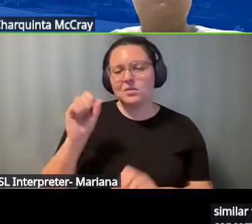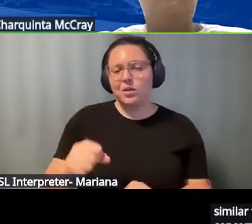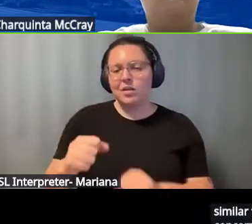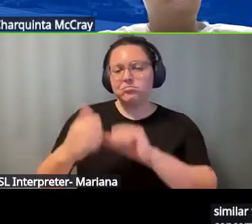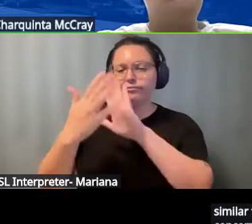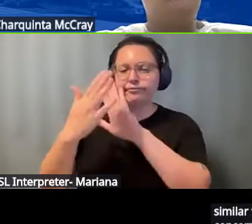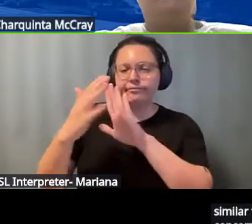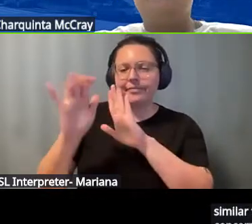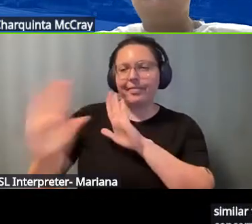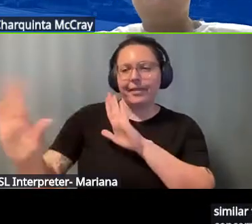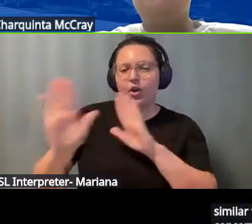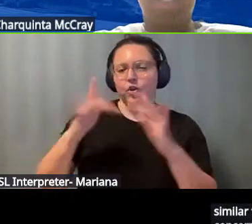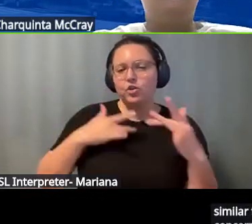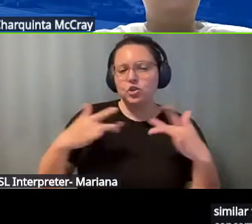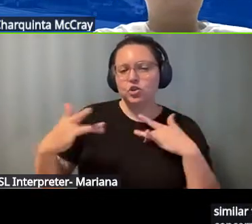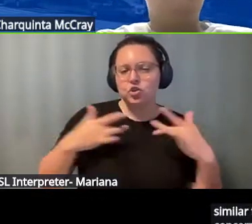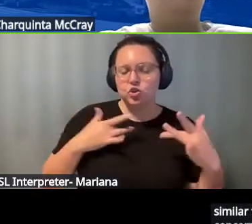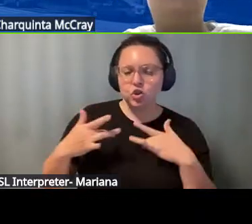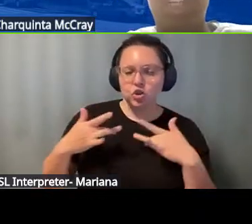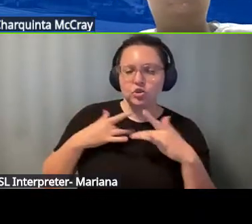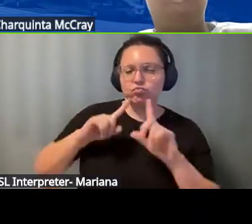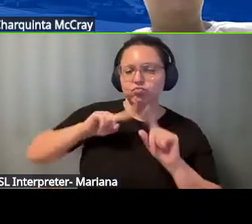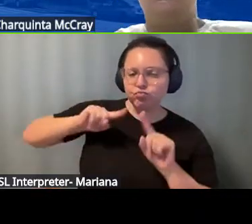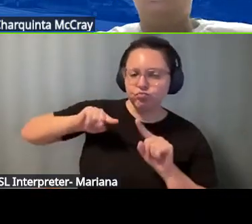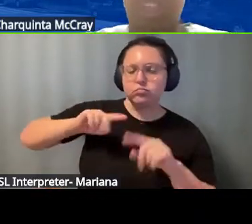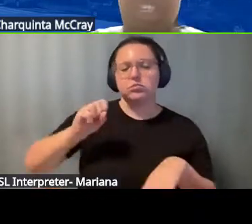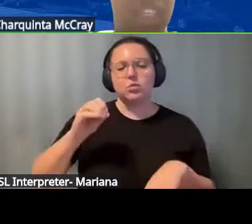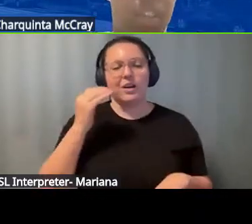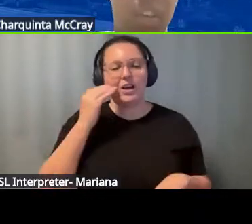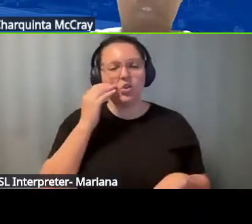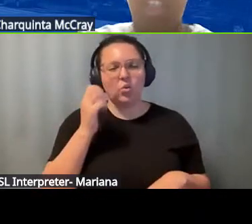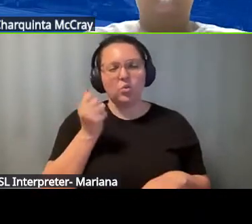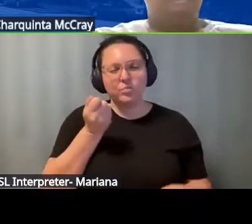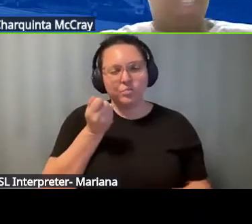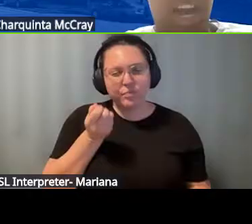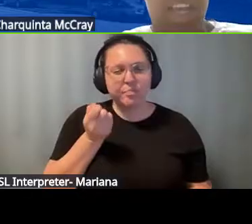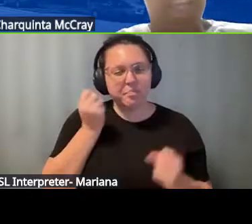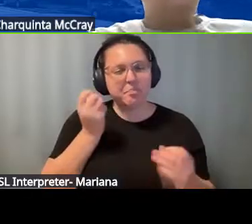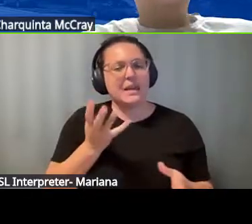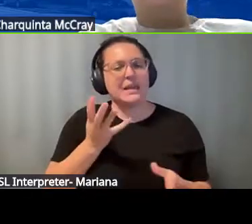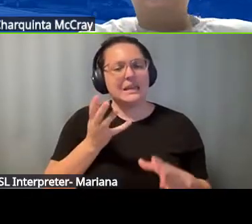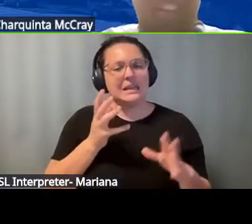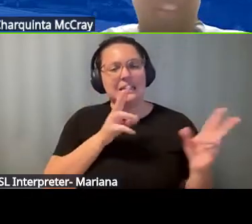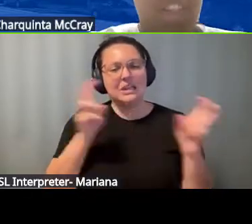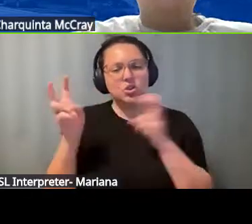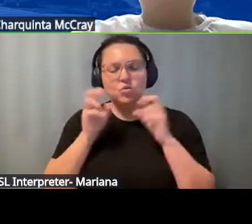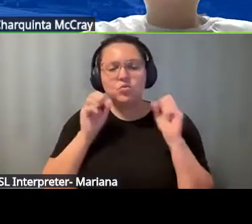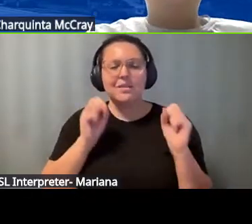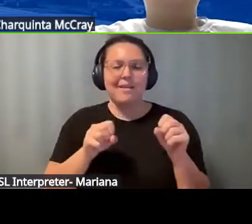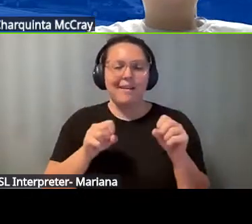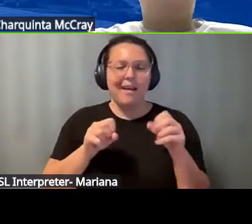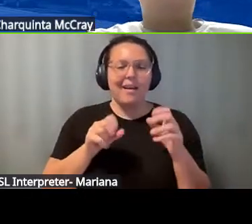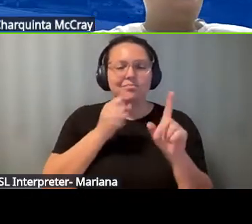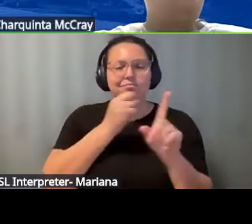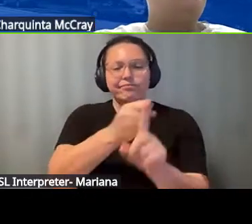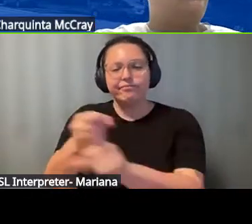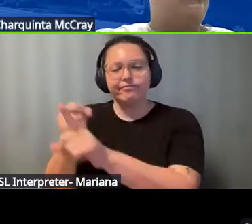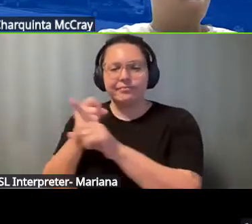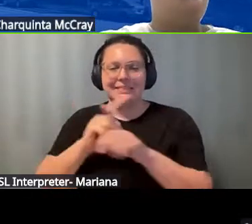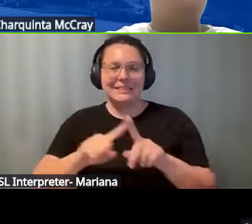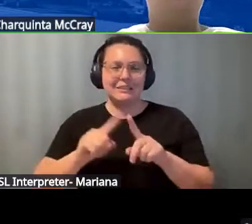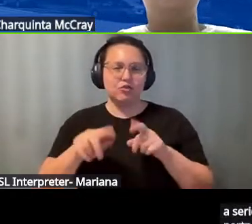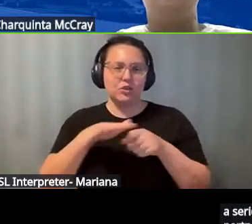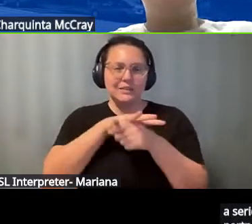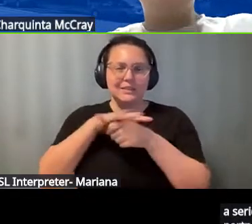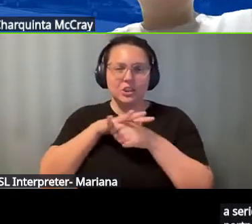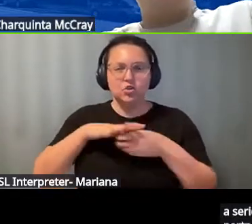there's a series of issues that can involve DPW, DOB, CSOSA, VDOT, and other district partners. So we're